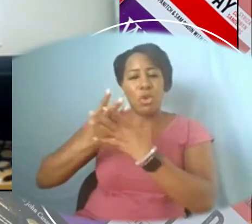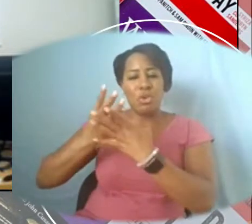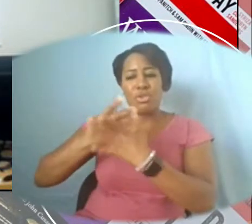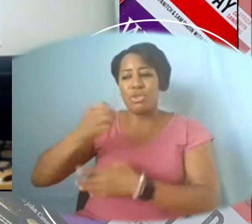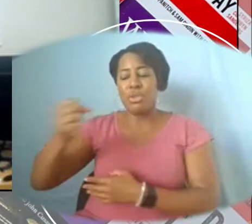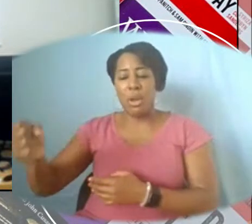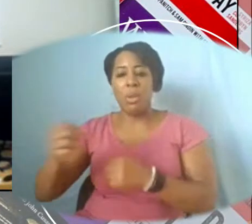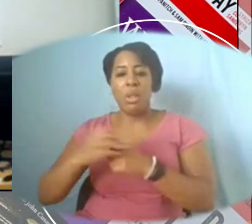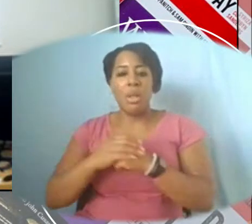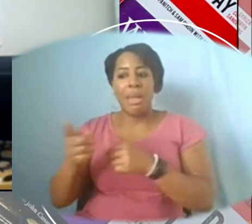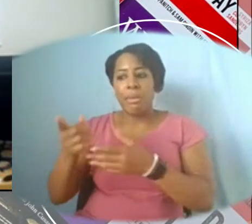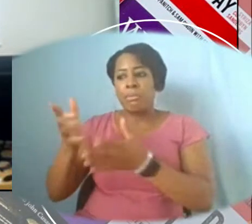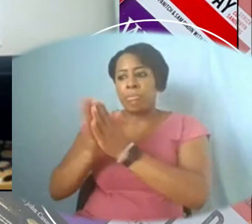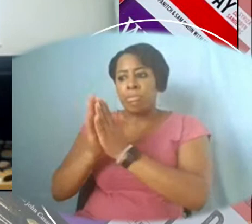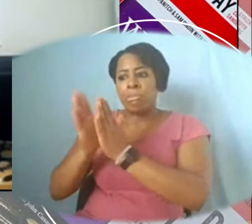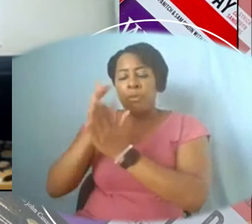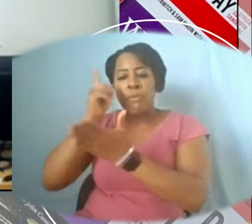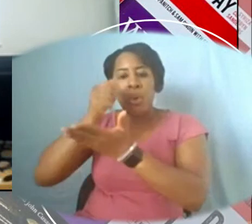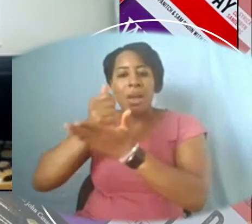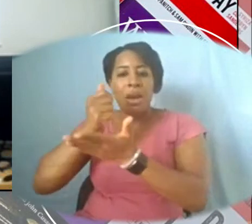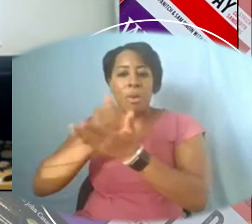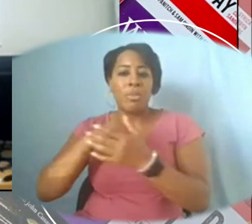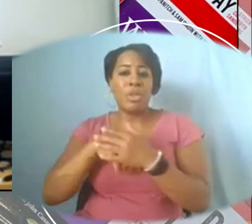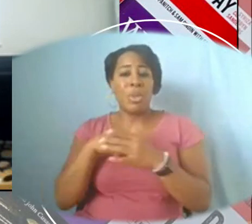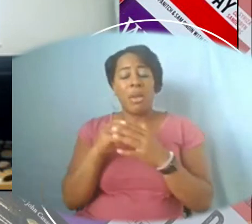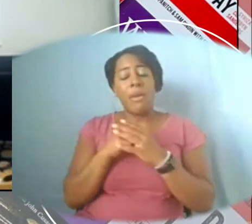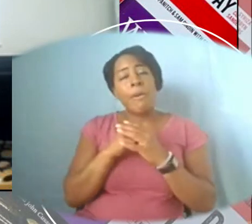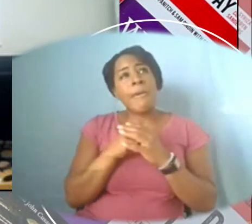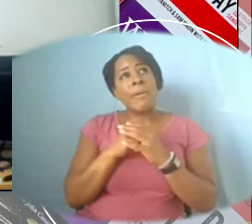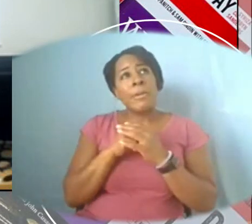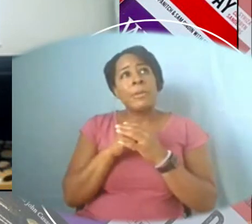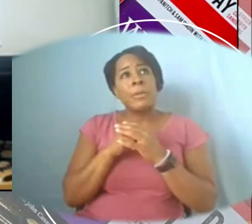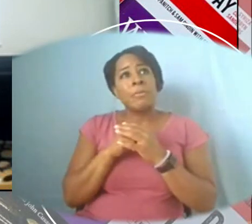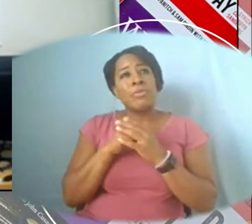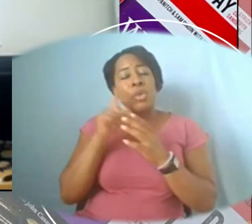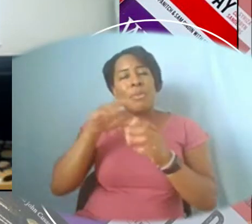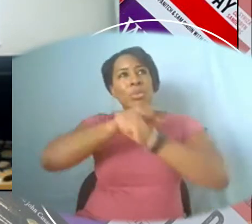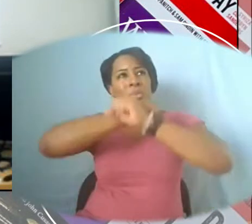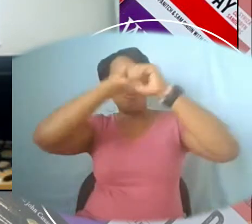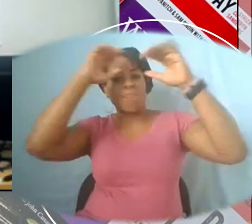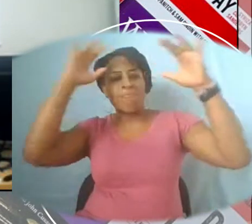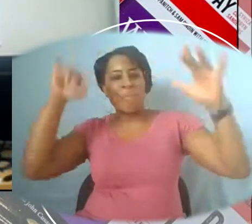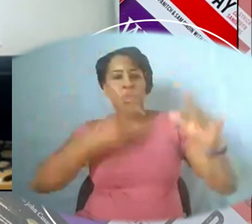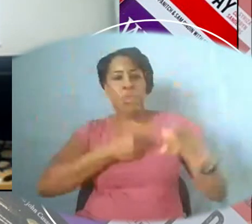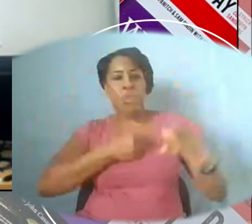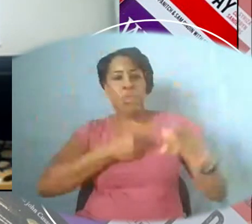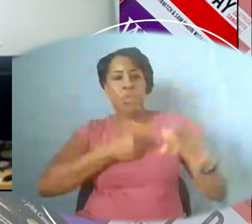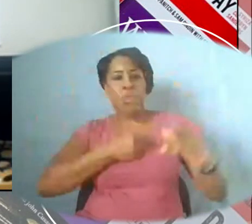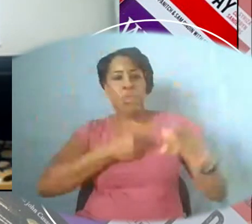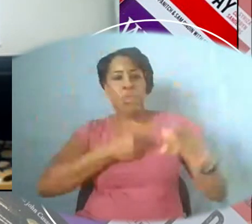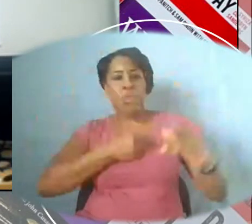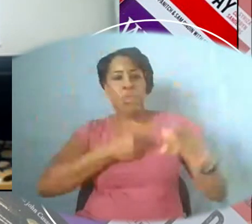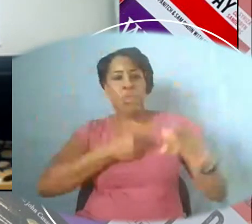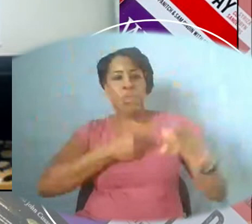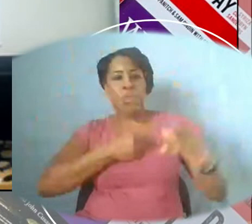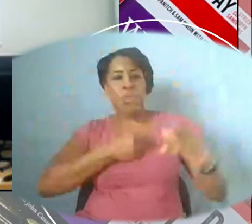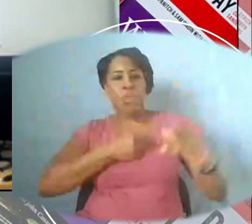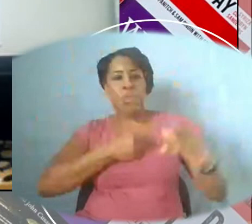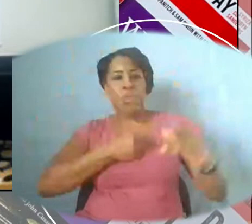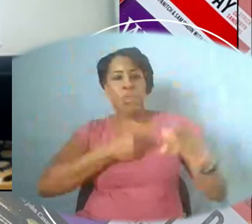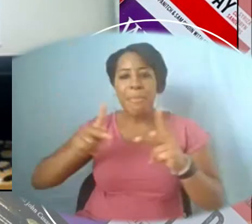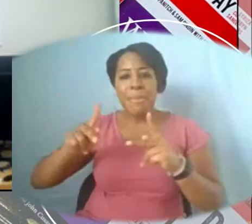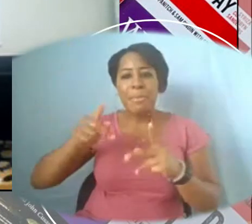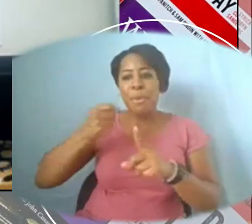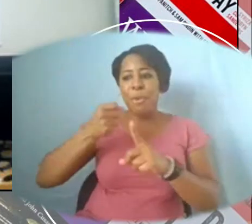taking place. And we have to imagine, we know the historical record, how many people were on death row